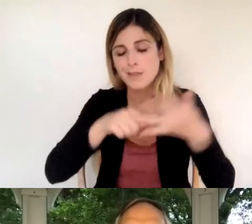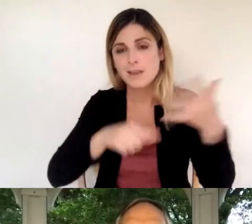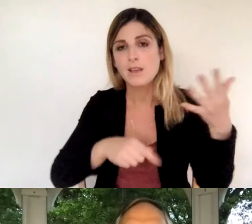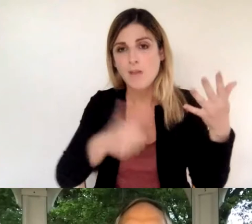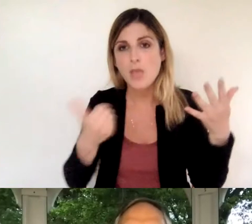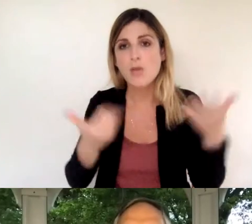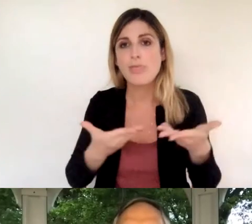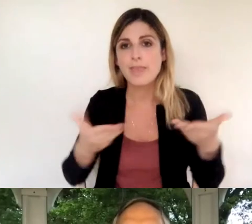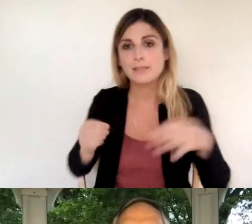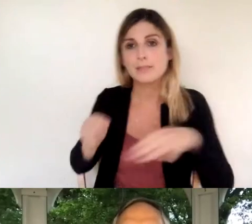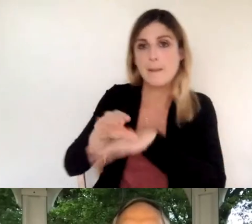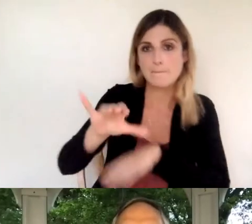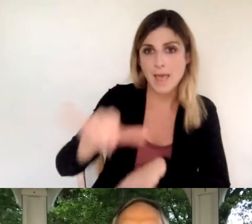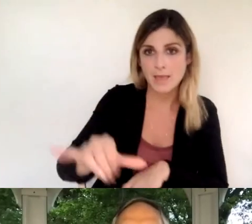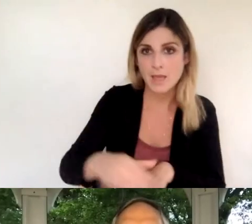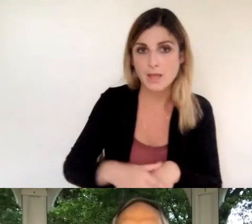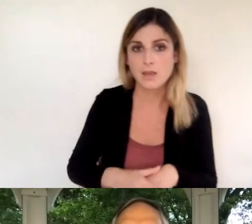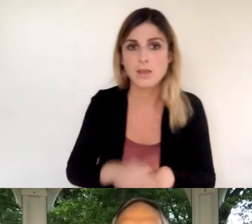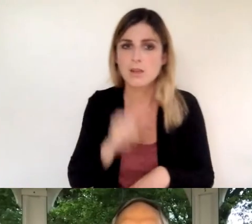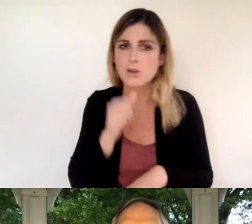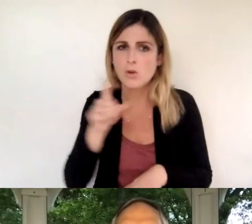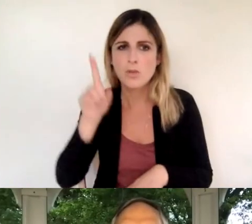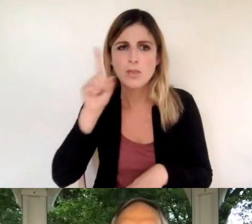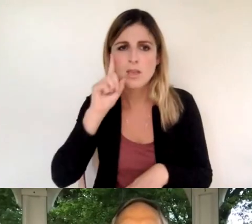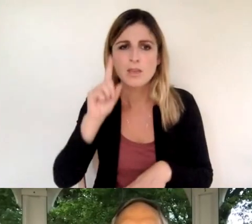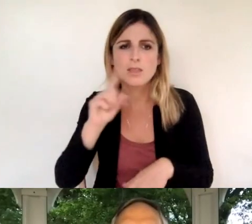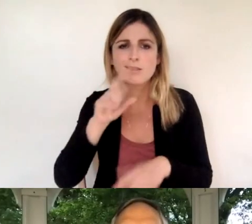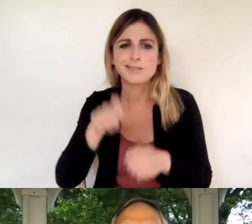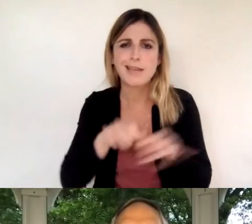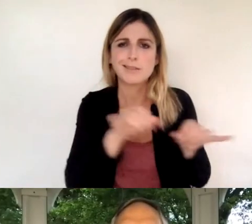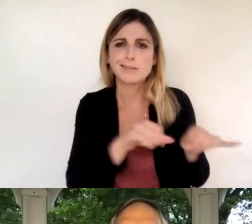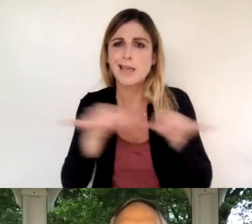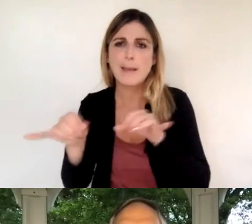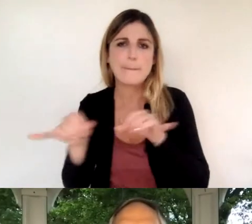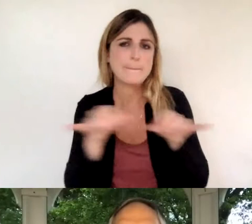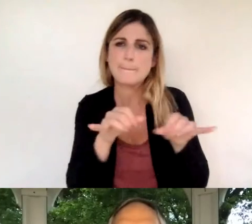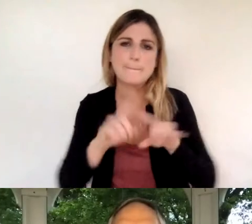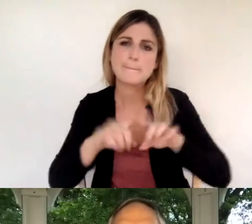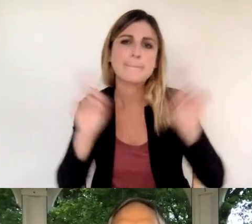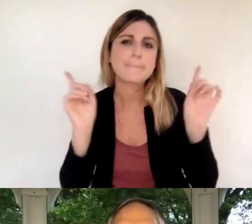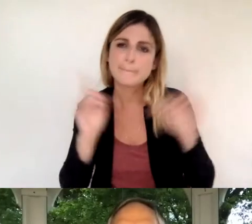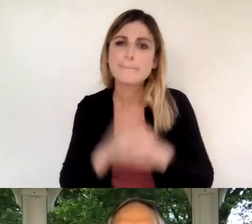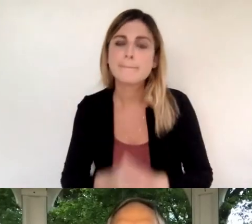So I don't think that they can be equated. Right. I would agree with that.